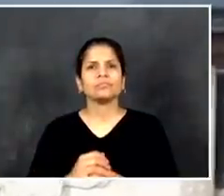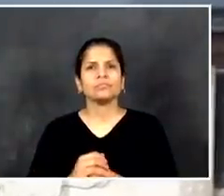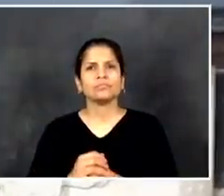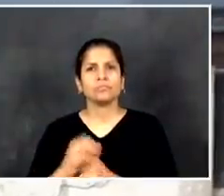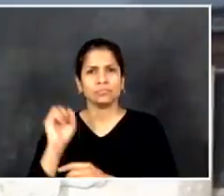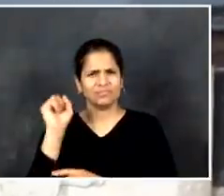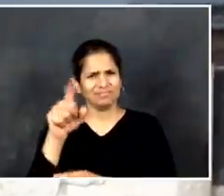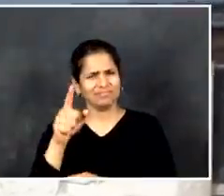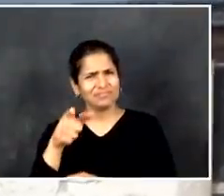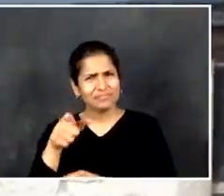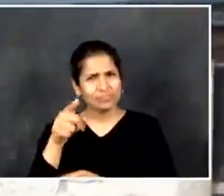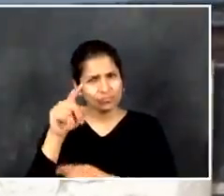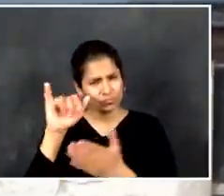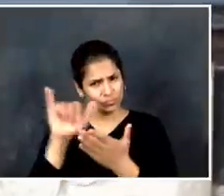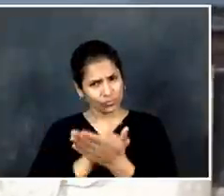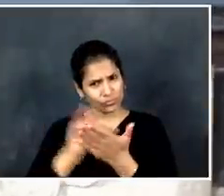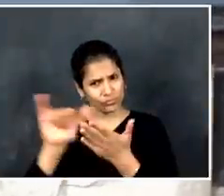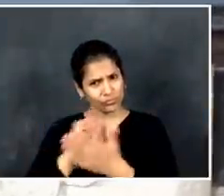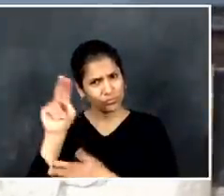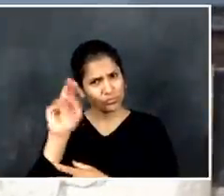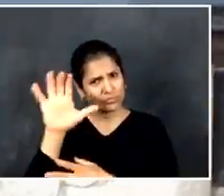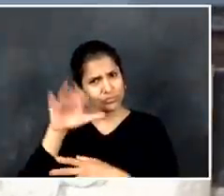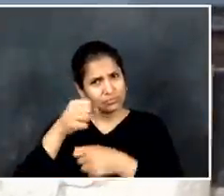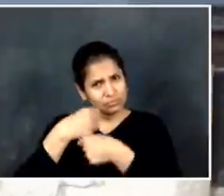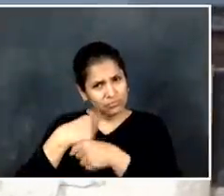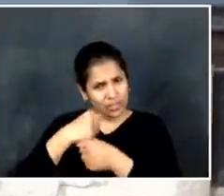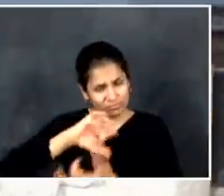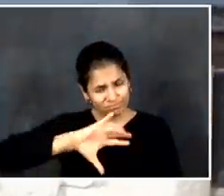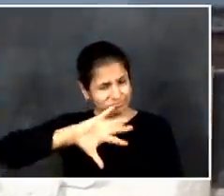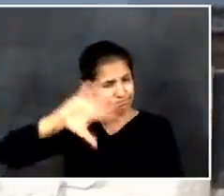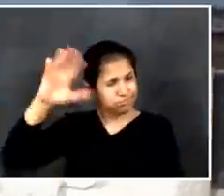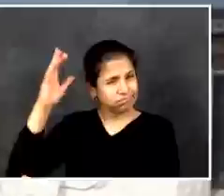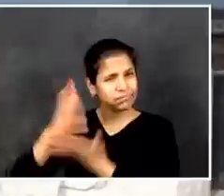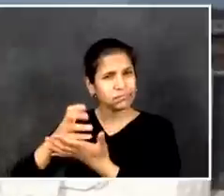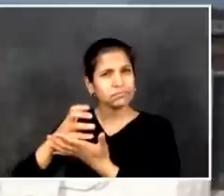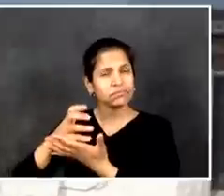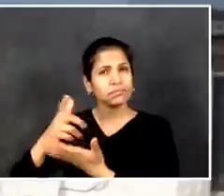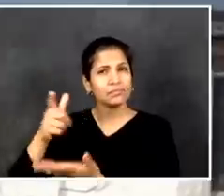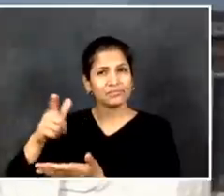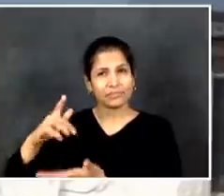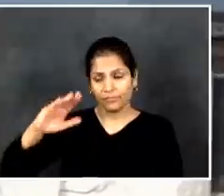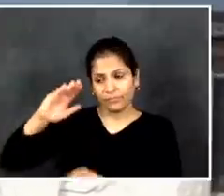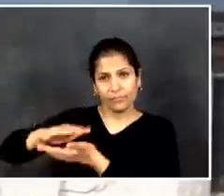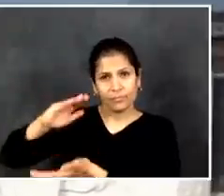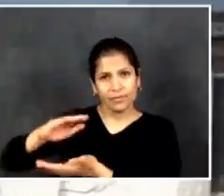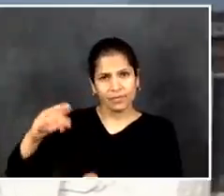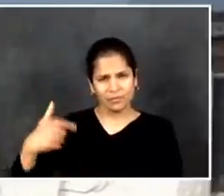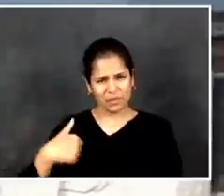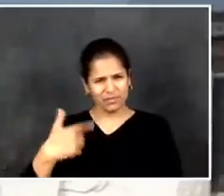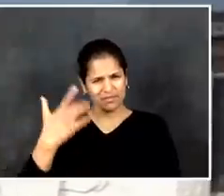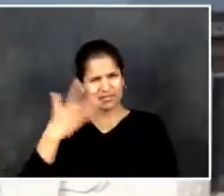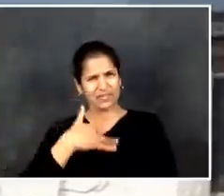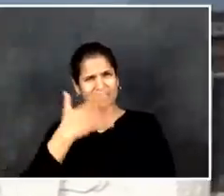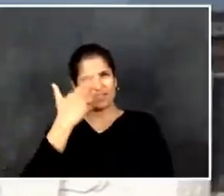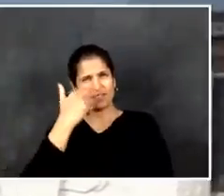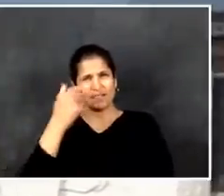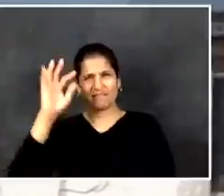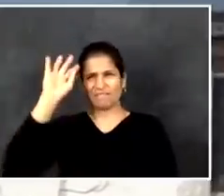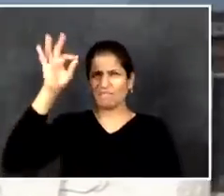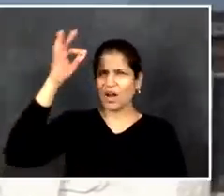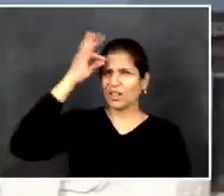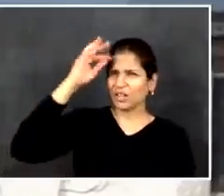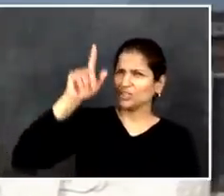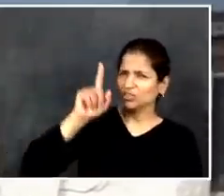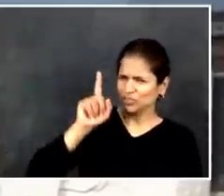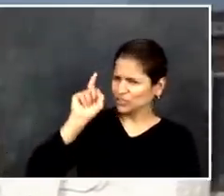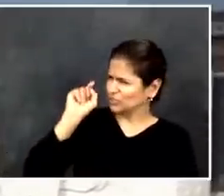federal response to the outbreak, since it's the feds who are supposed to maintain a robust national stockpile in the first place. I was wondering if